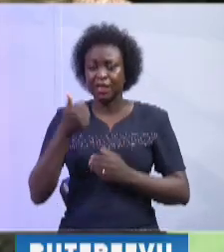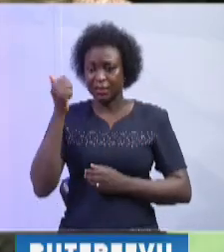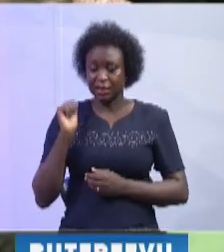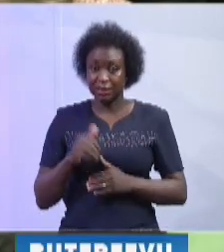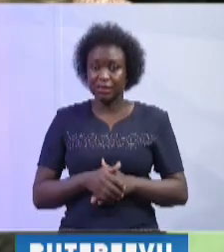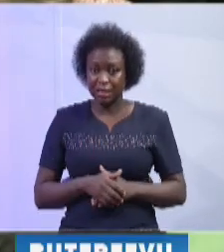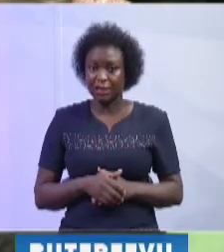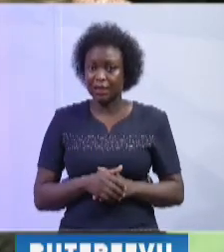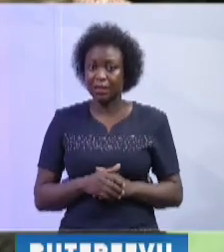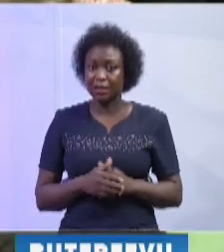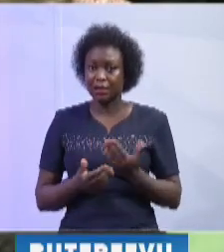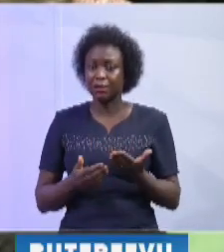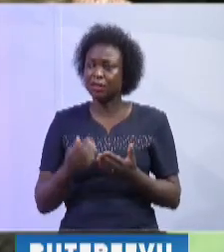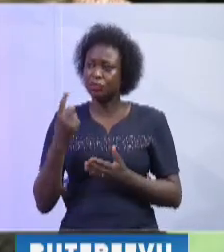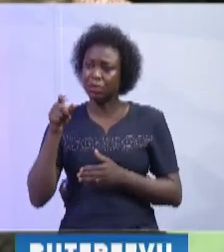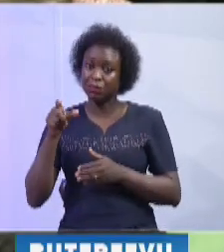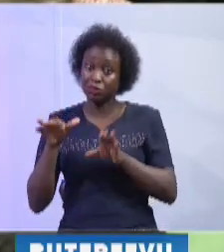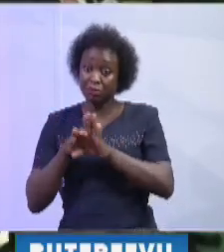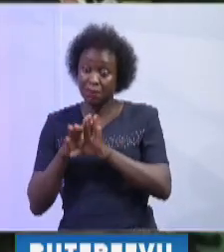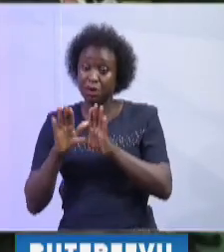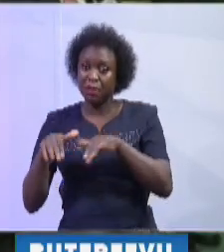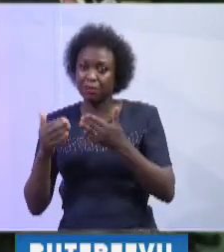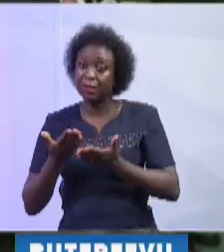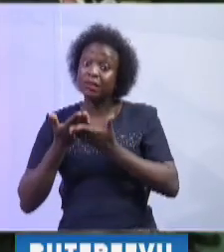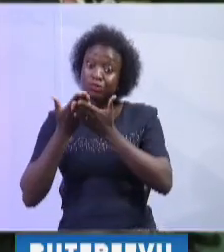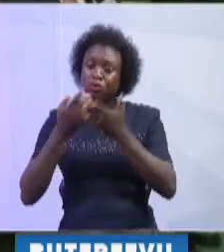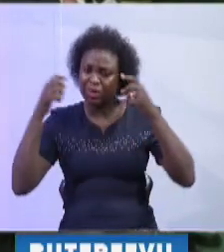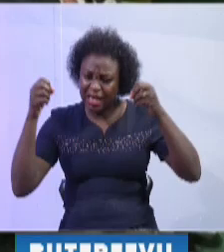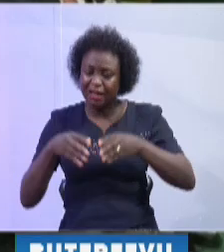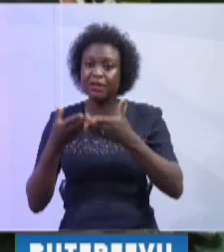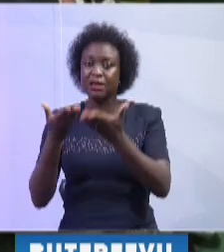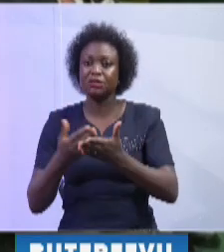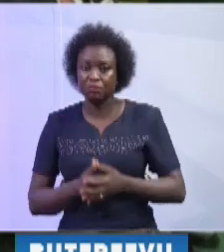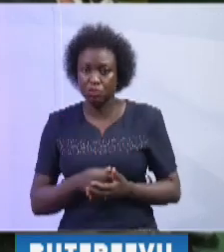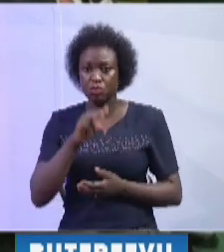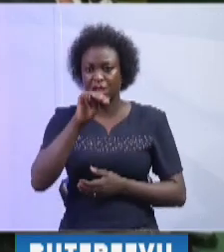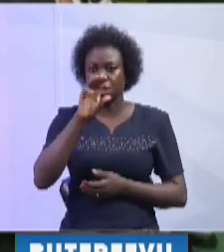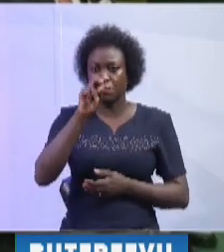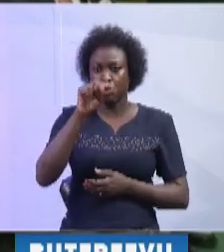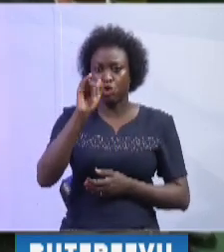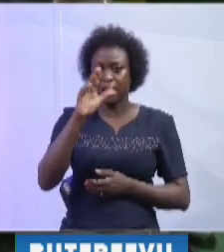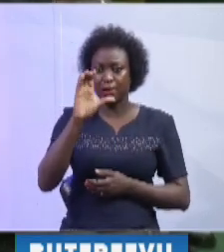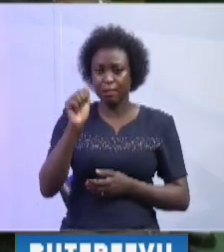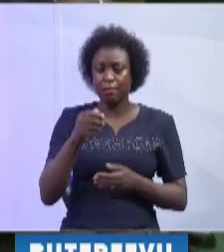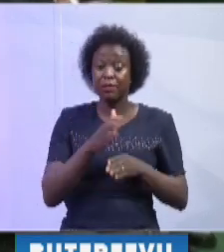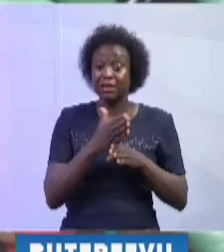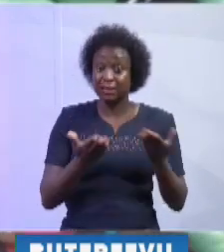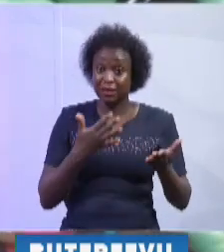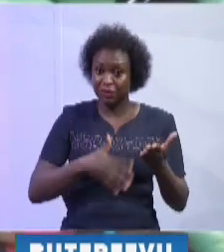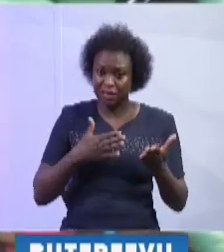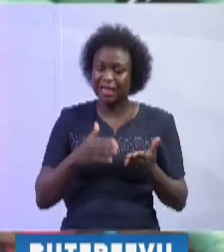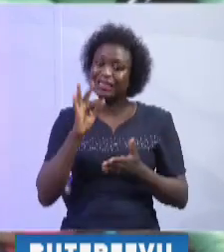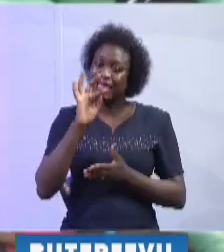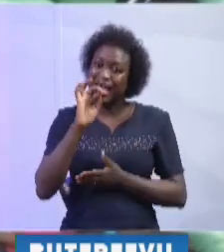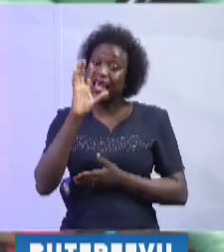Kawantunga Municipality, Yona Msingus, yale sobu julizi obulumika, Minister wa Science, Dr. Monica Msenero, nti ensimbi obumbi ekinana